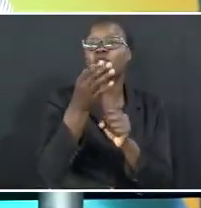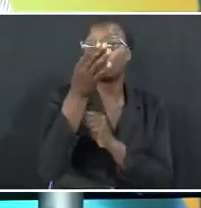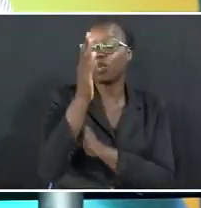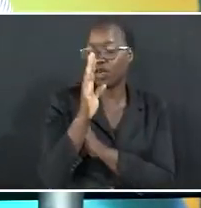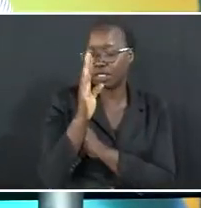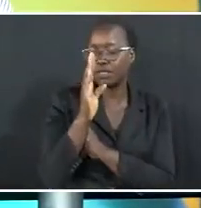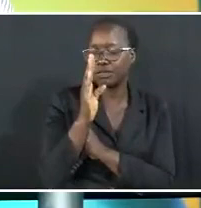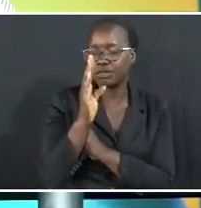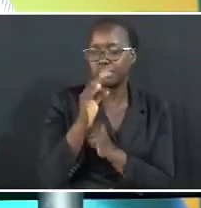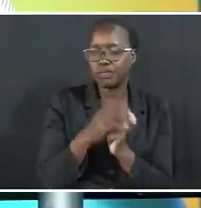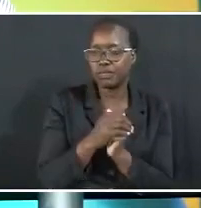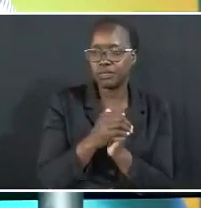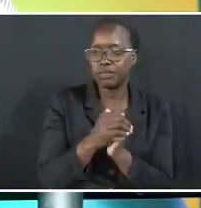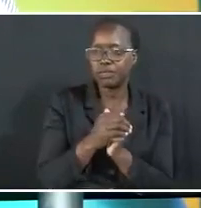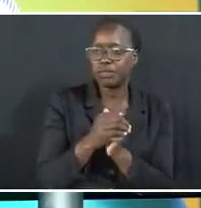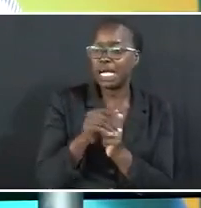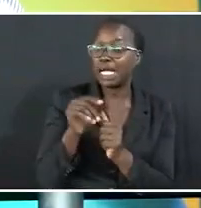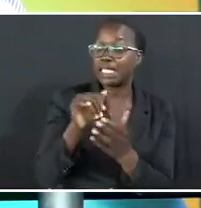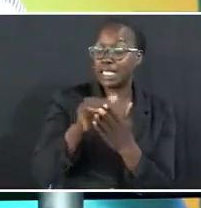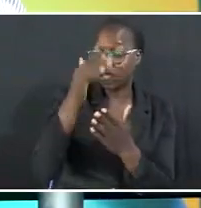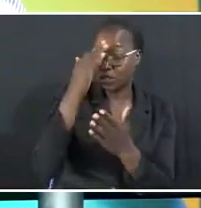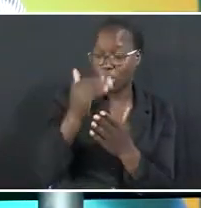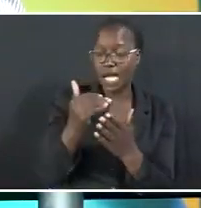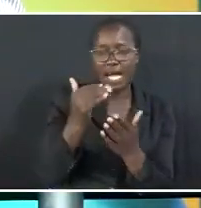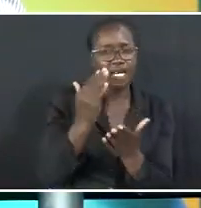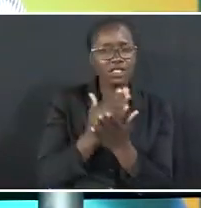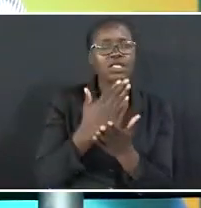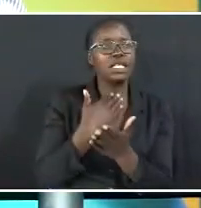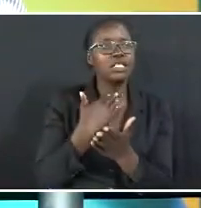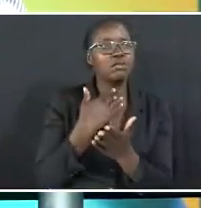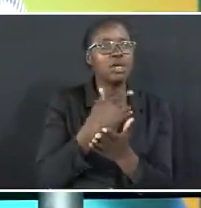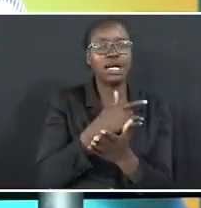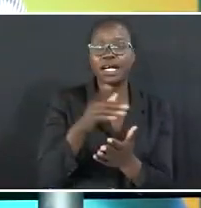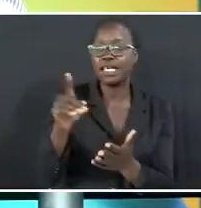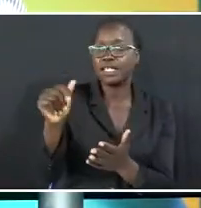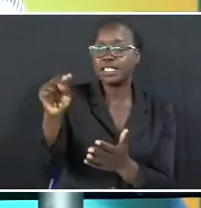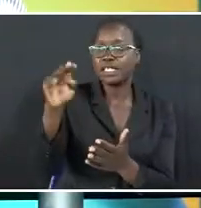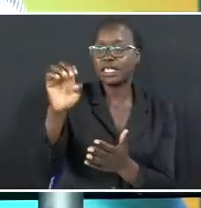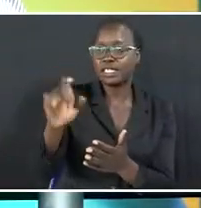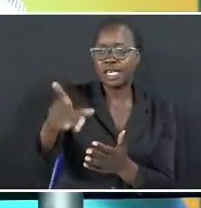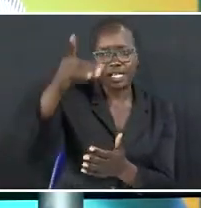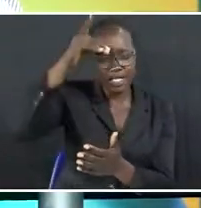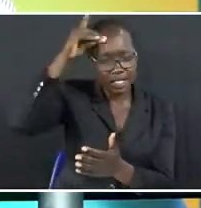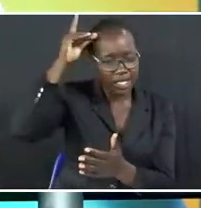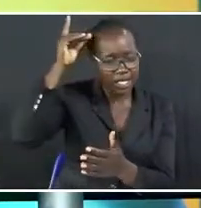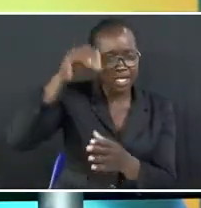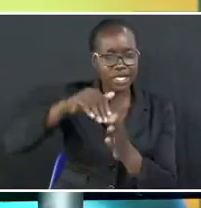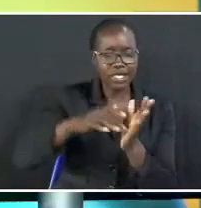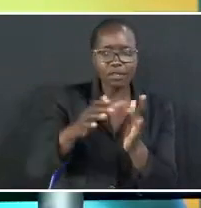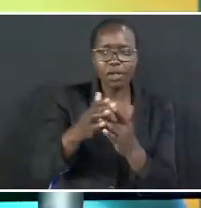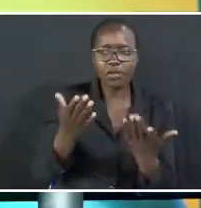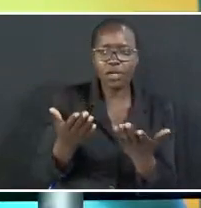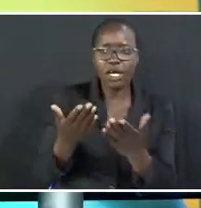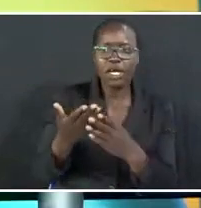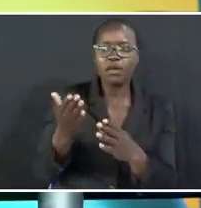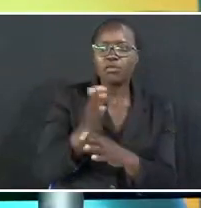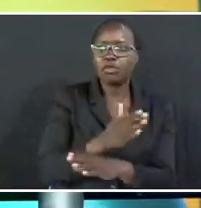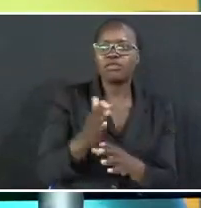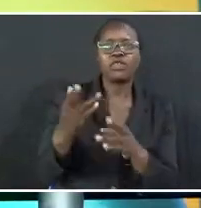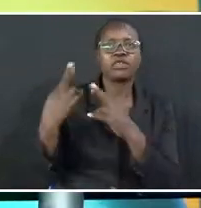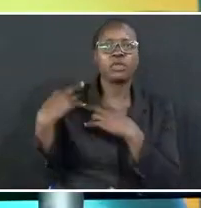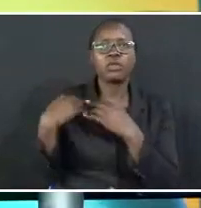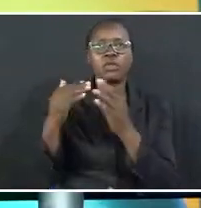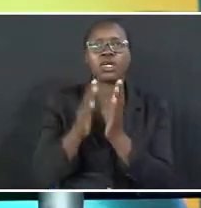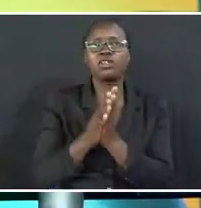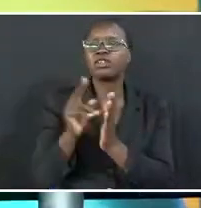God. And that is why I really admire Daniel in the Bible. I was once in charge of Voice of Prophecy